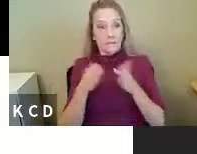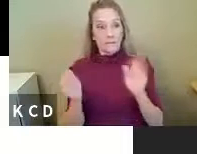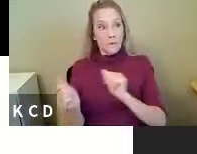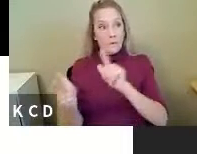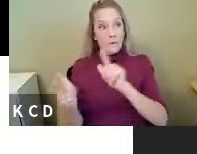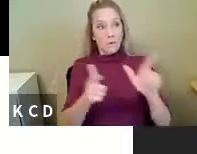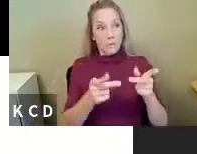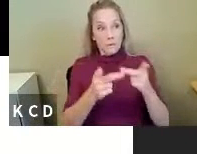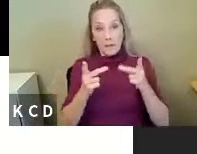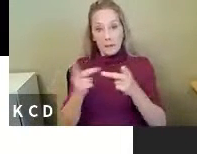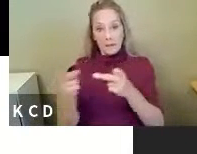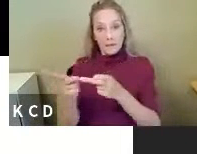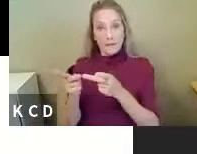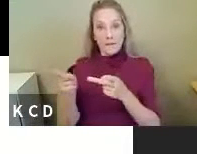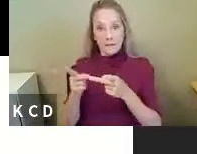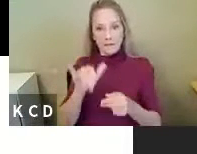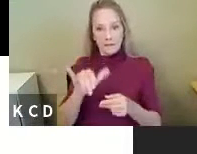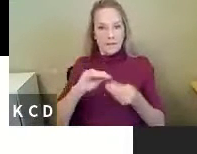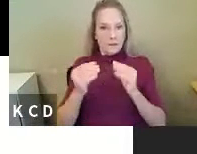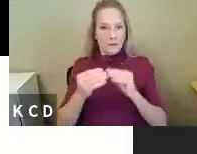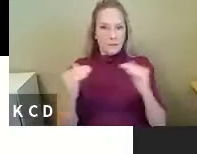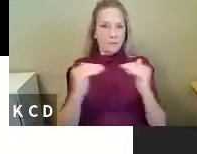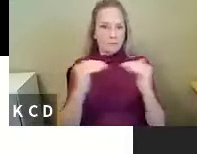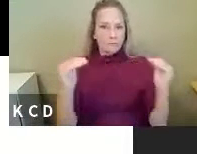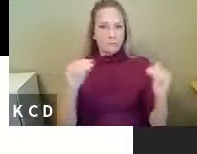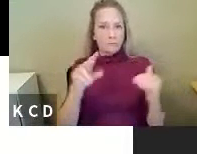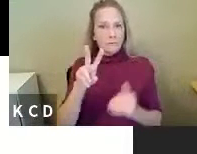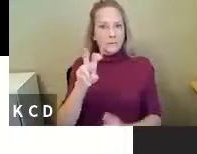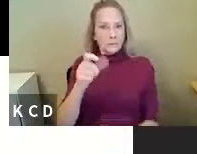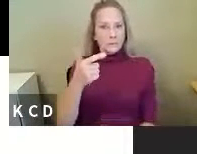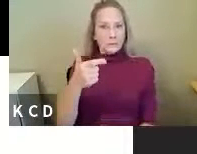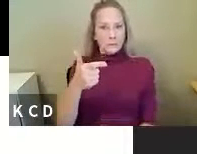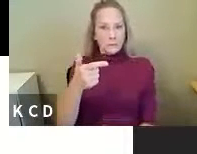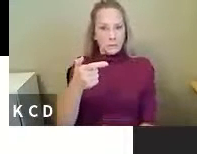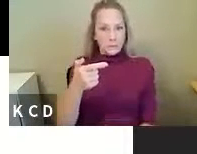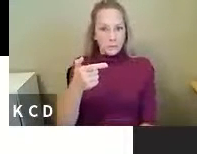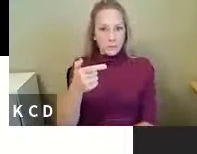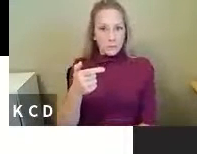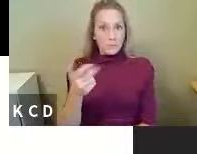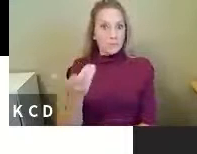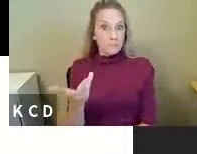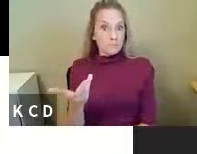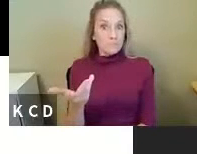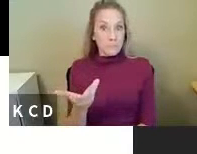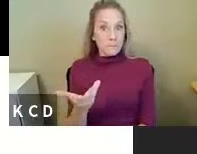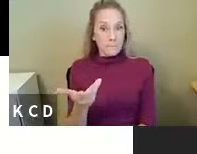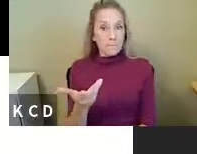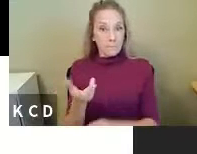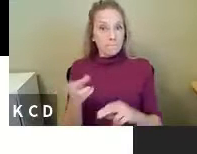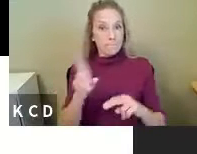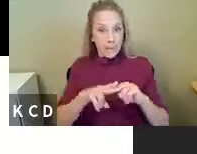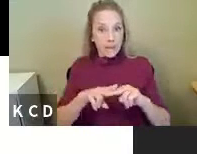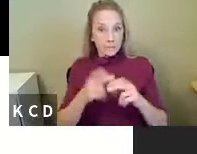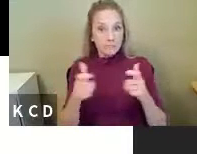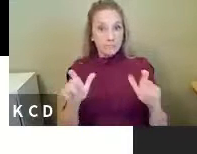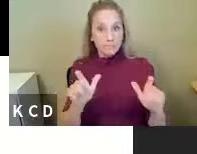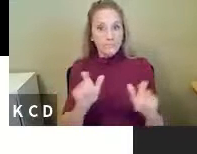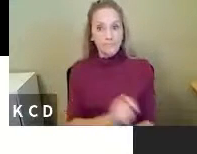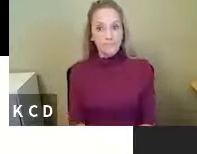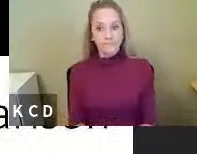counties was at that number 221. So certainly a significant increase. Next